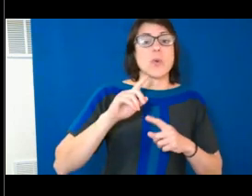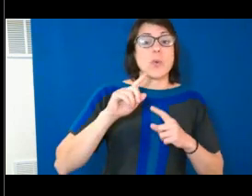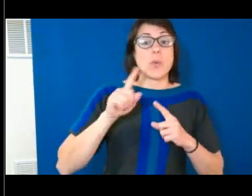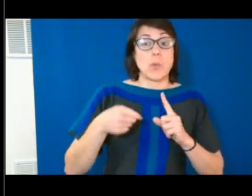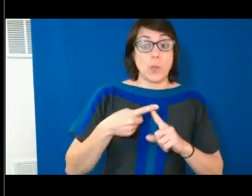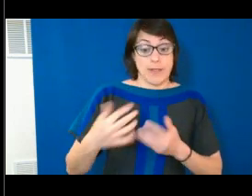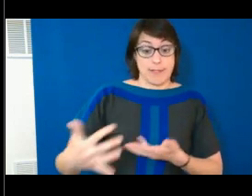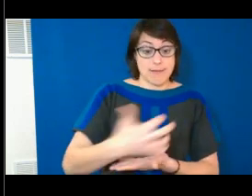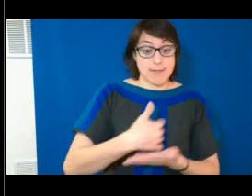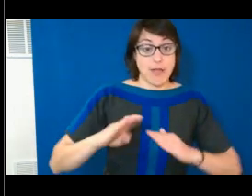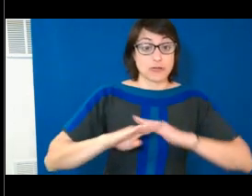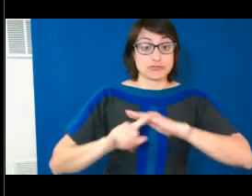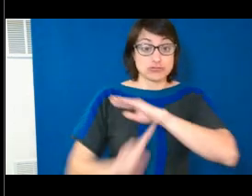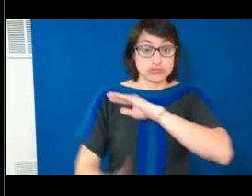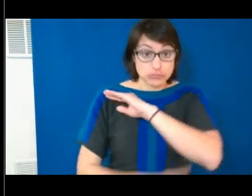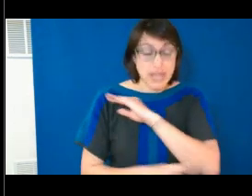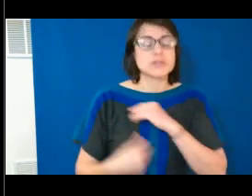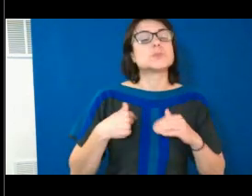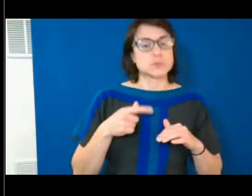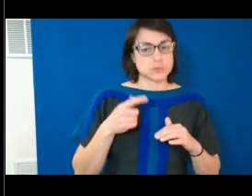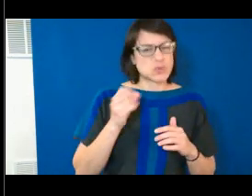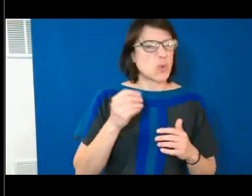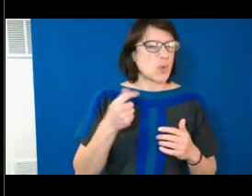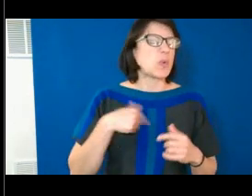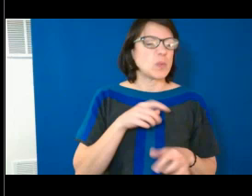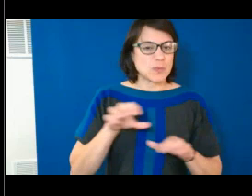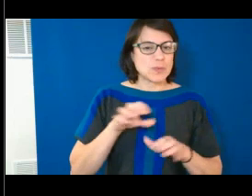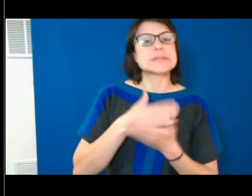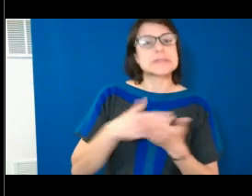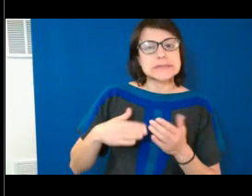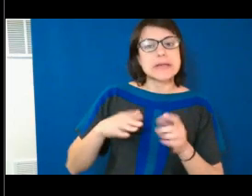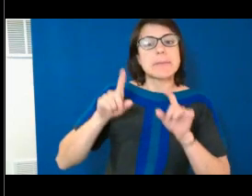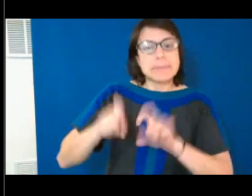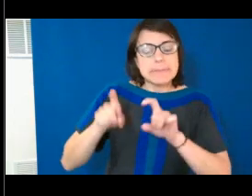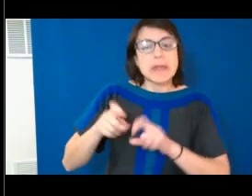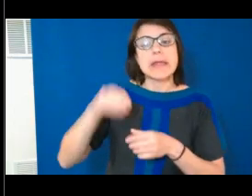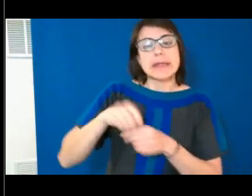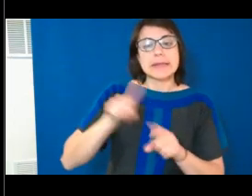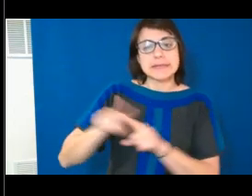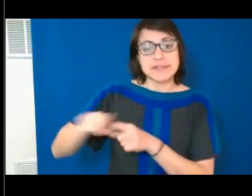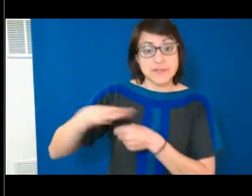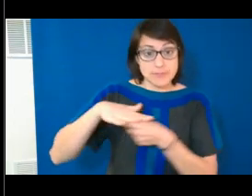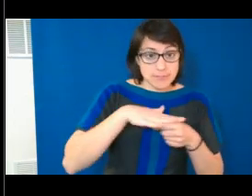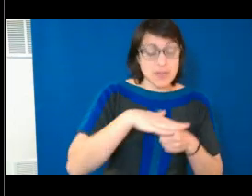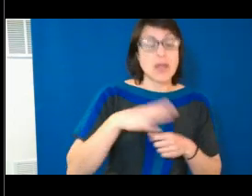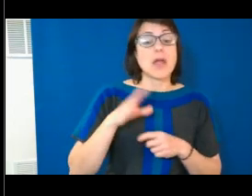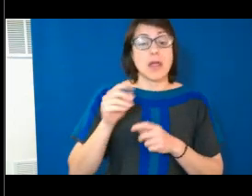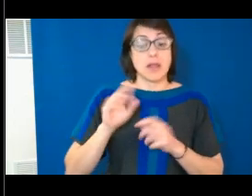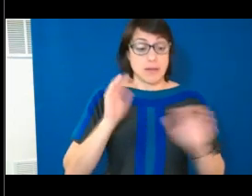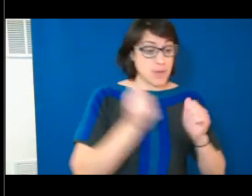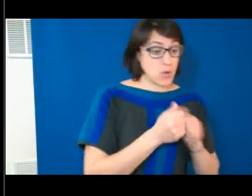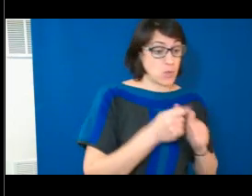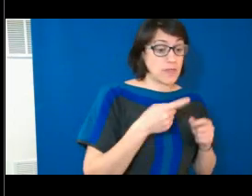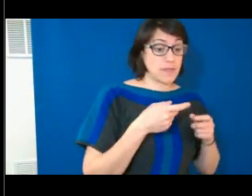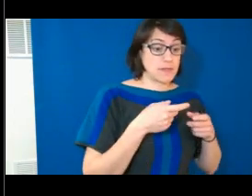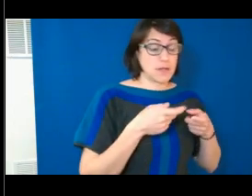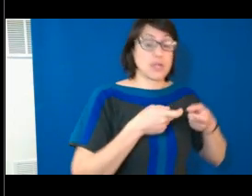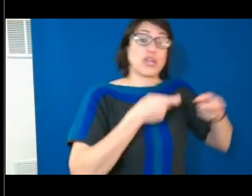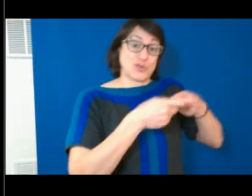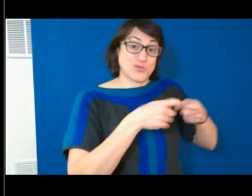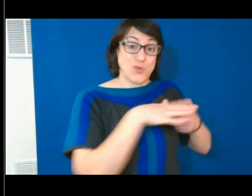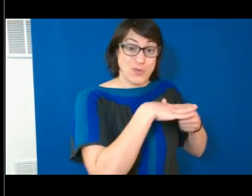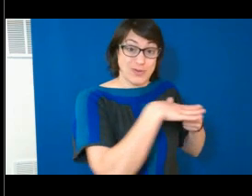some target neighborhoods, and we compared it to some similarly situated control neighborhoods, and what we found out is our messaging campaign